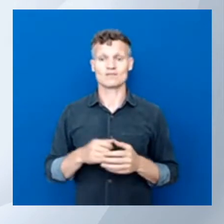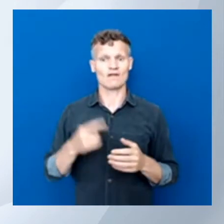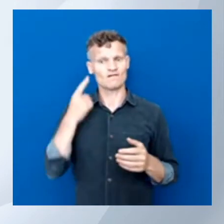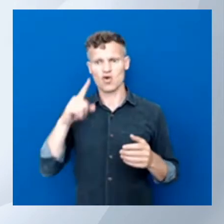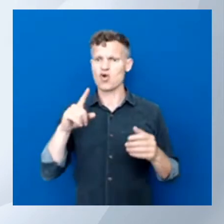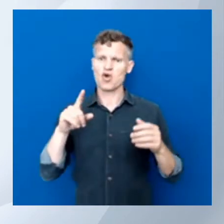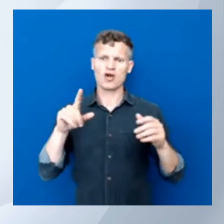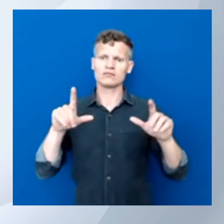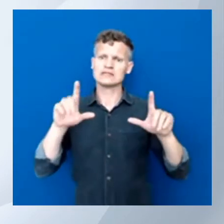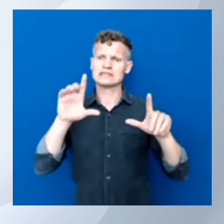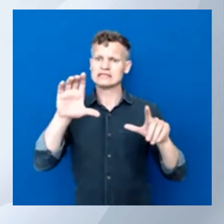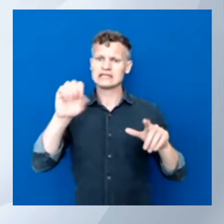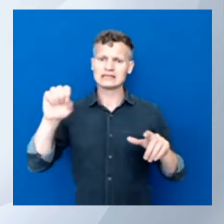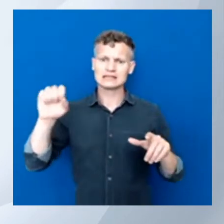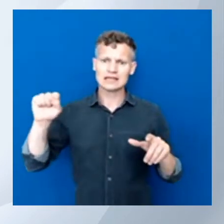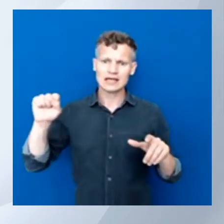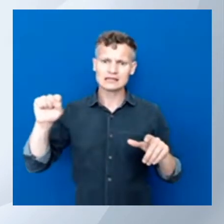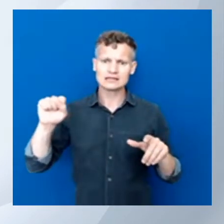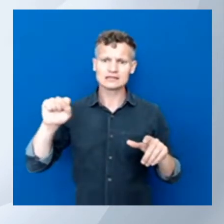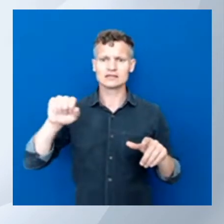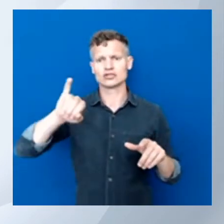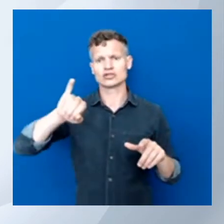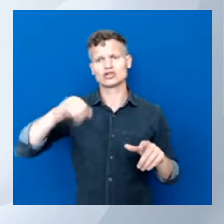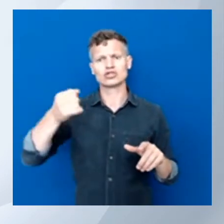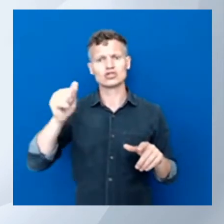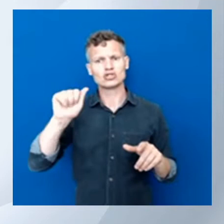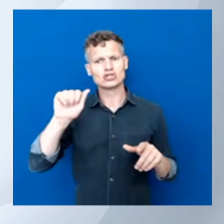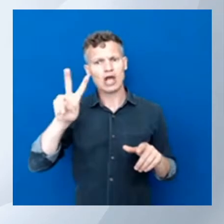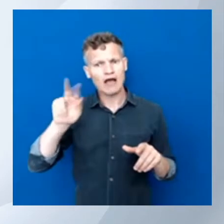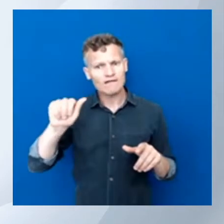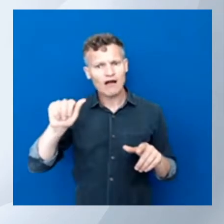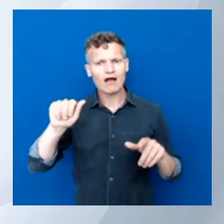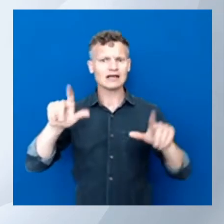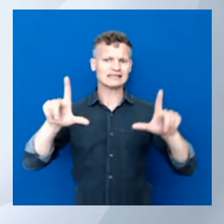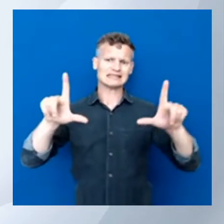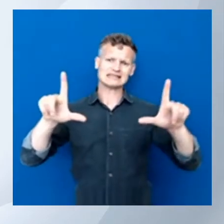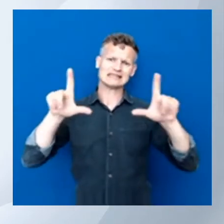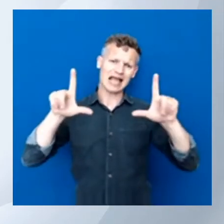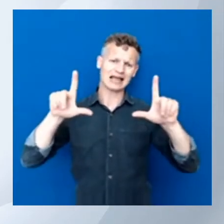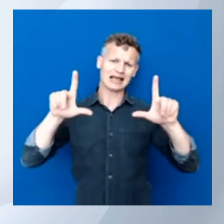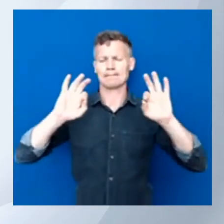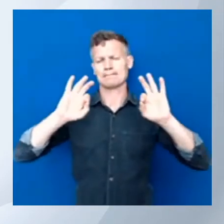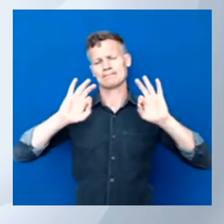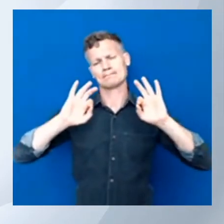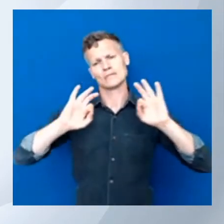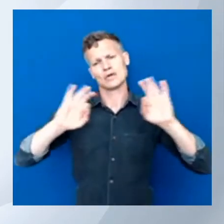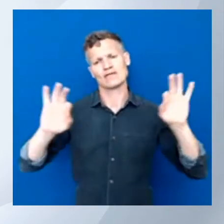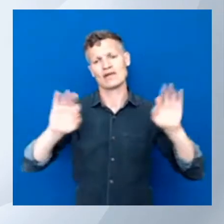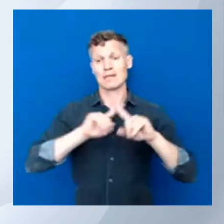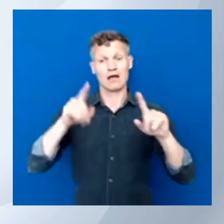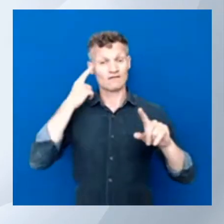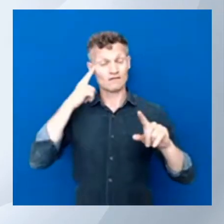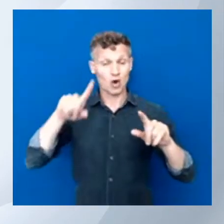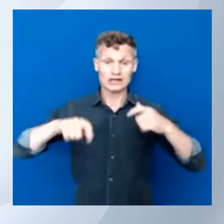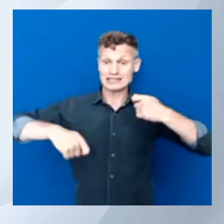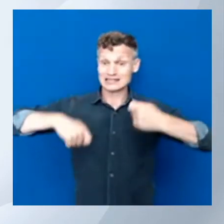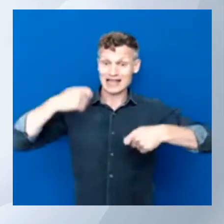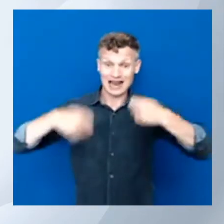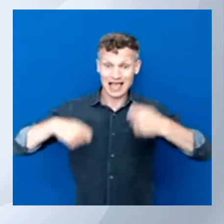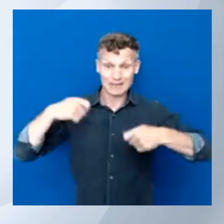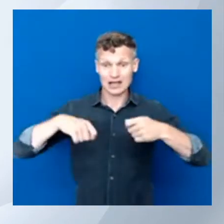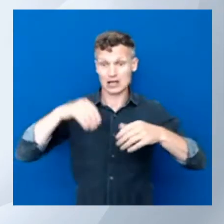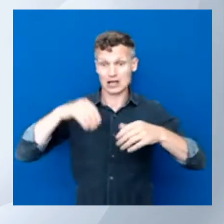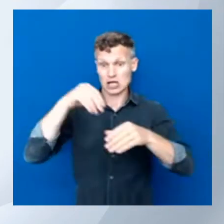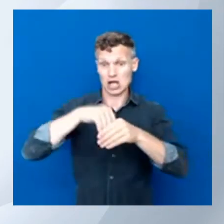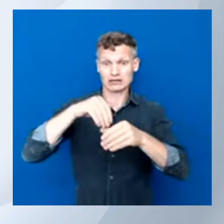is brilliant. This is what it's designed for. But it just isn't designed for dynamic content. So where we're building this flexible application with a